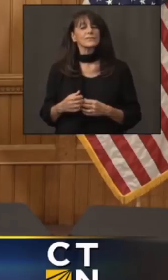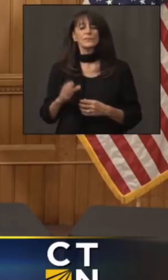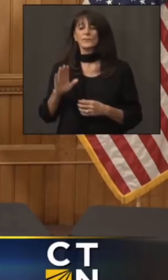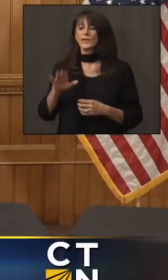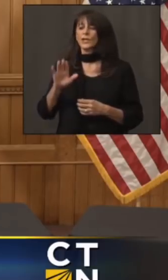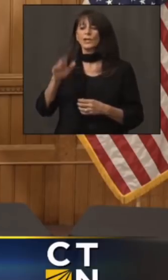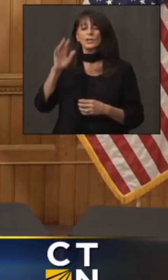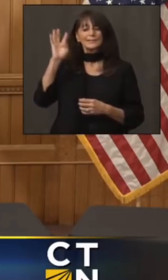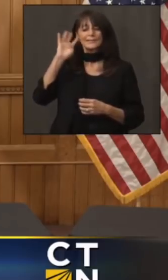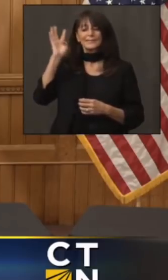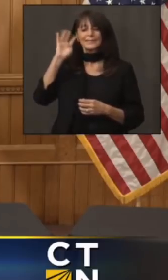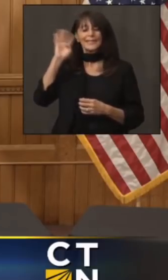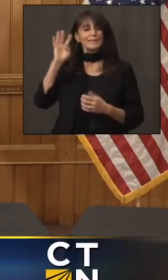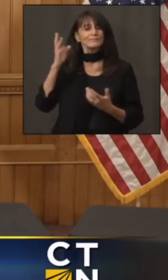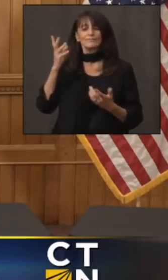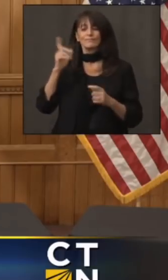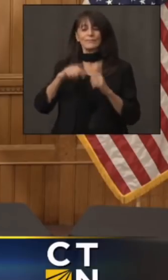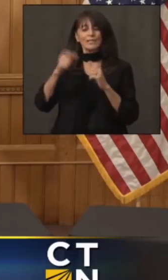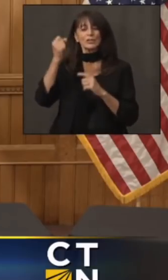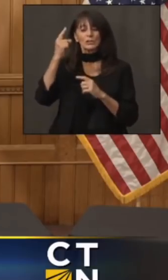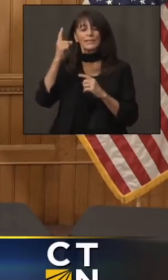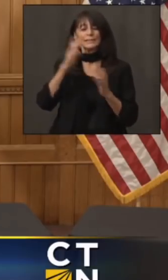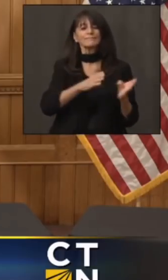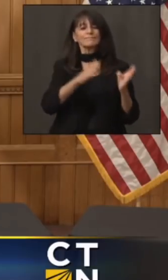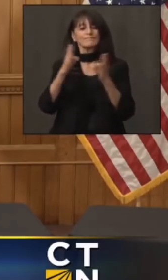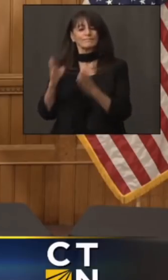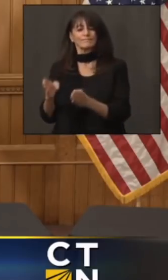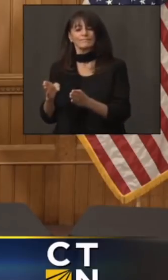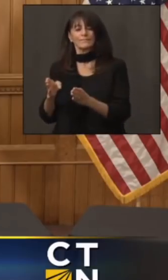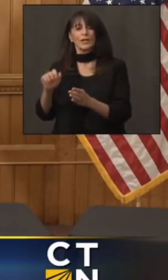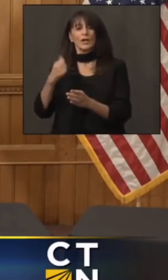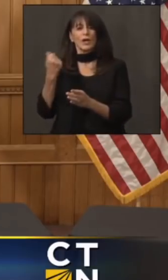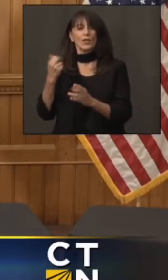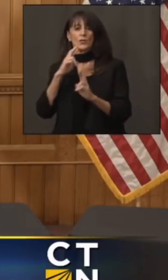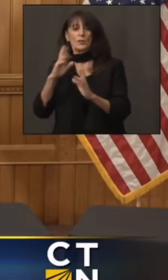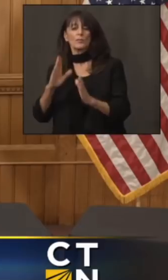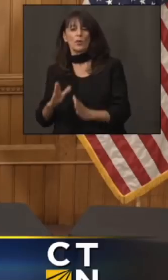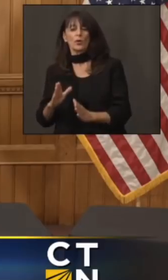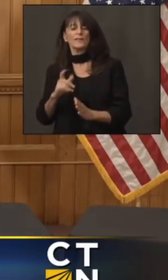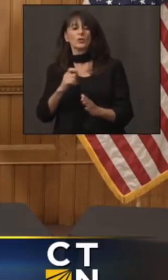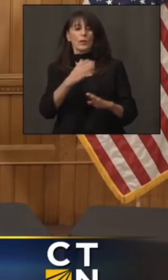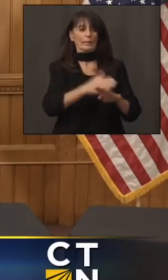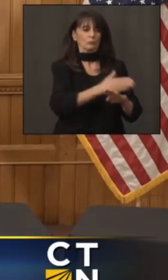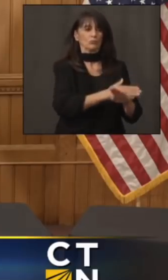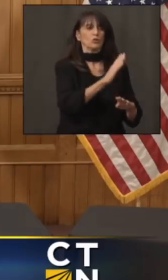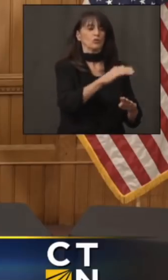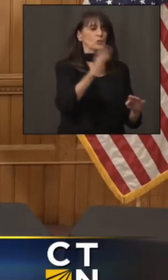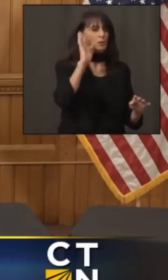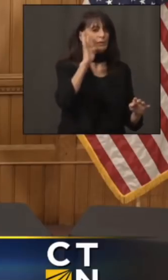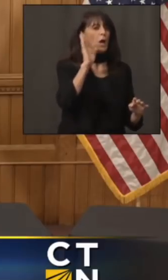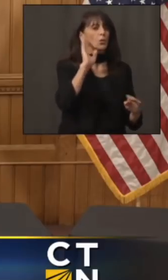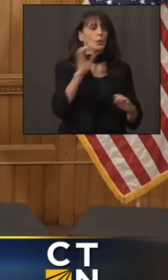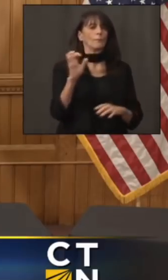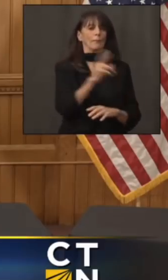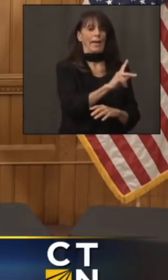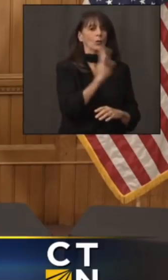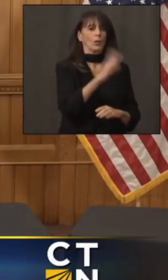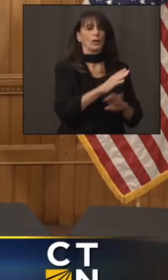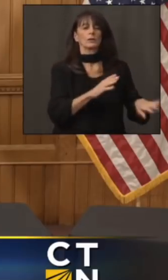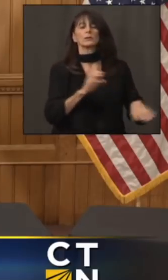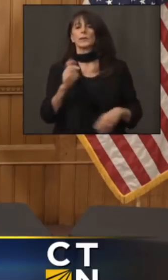Your audio is cutting in and out. I'm going to go to another reporter. If you can modify that, we'll come right back to you. All